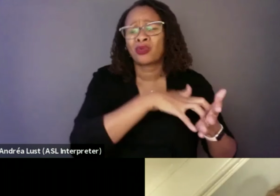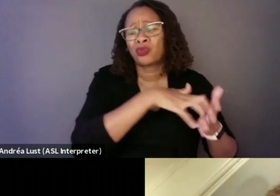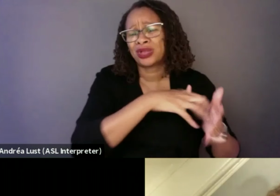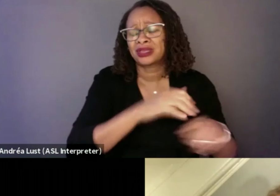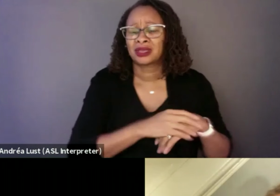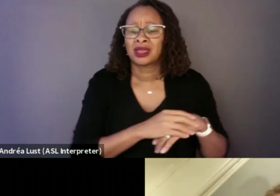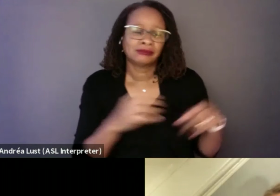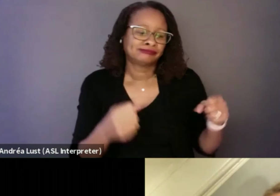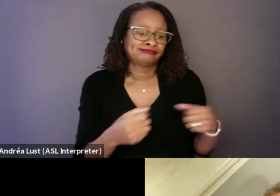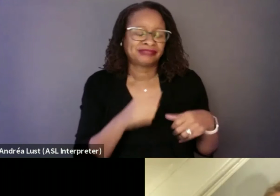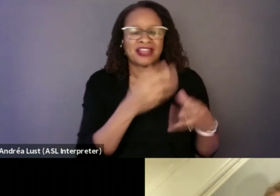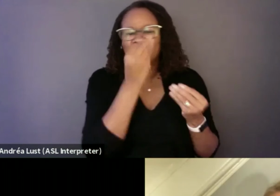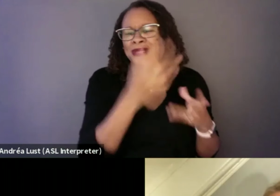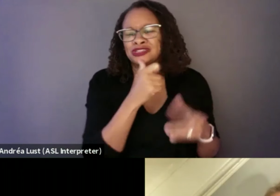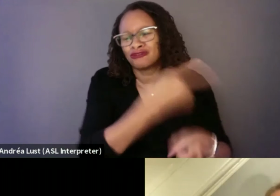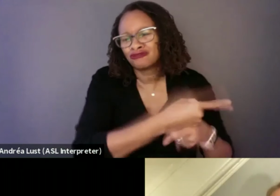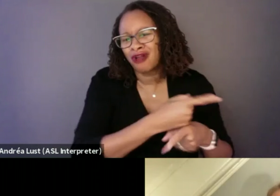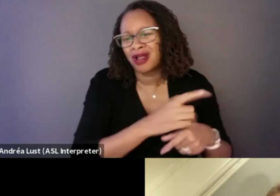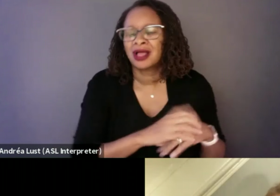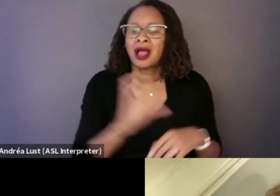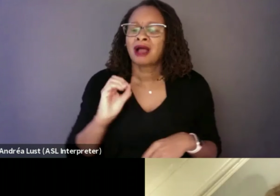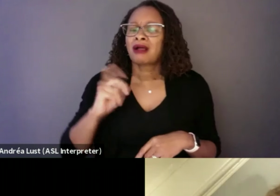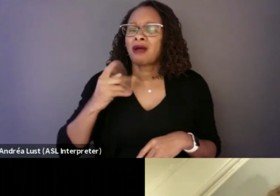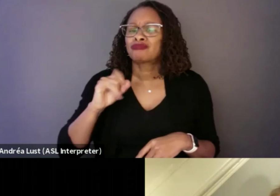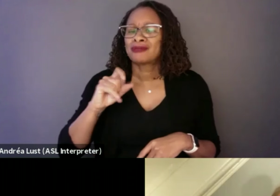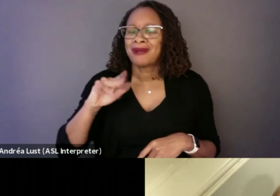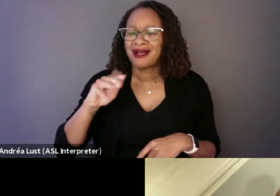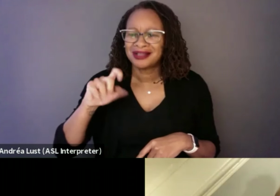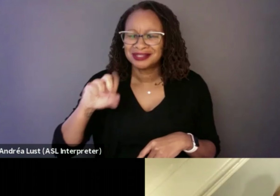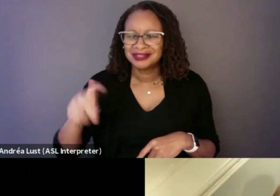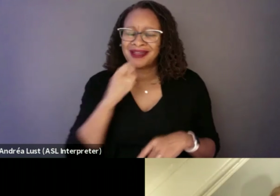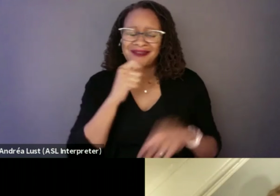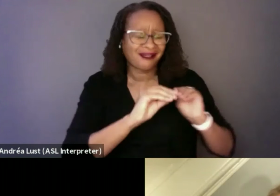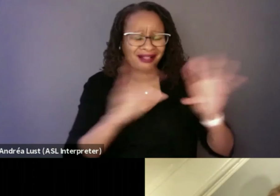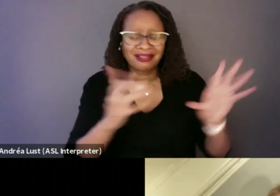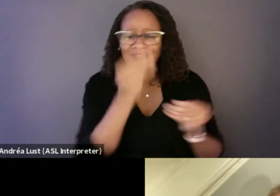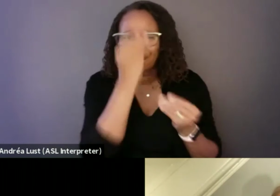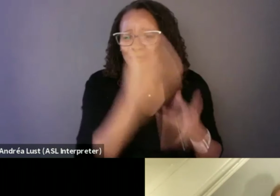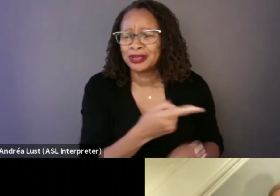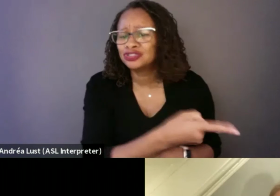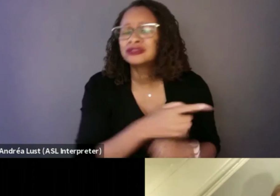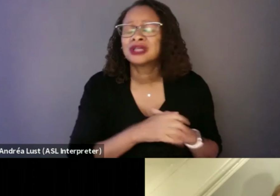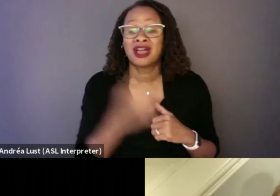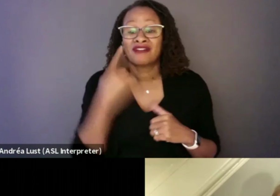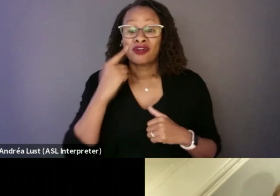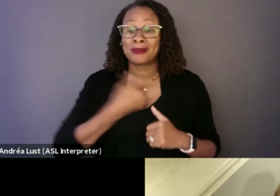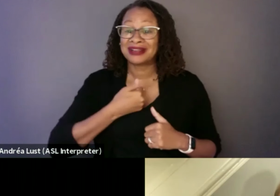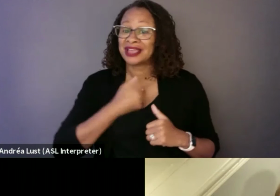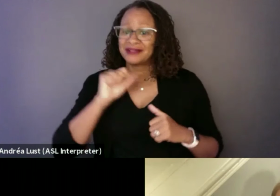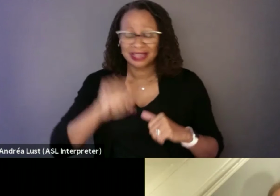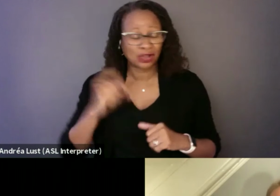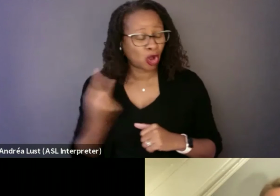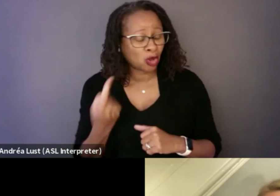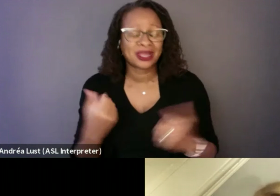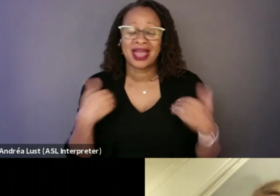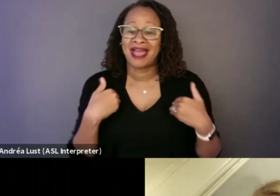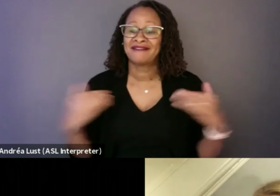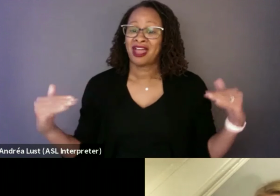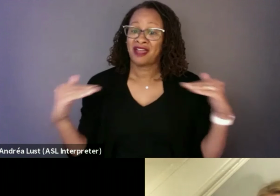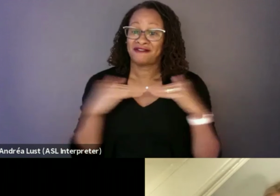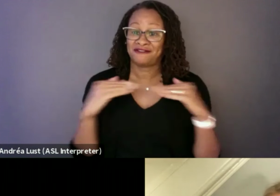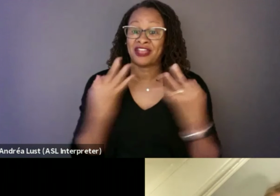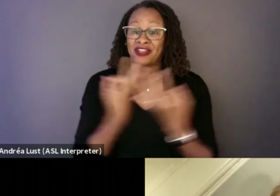I'd say, to say the least. They're not clear. And for me, you can only have a free or fair election, or it's not an or